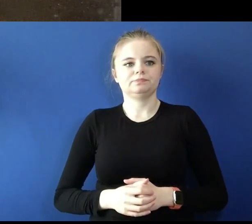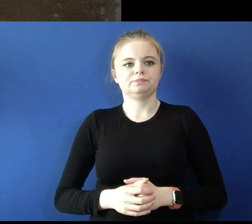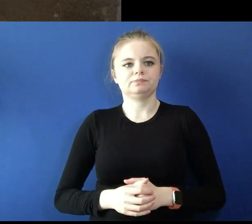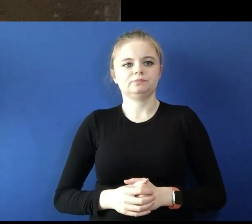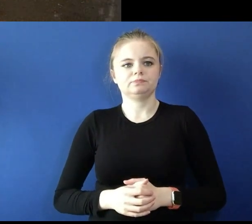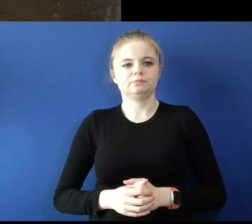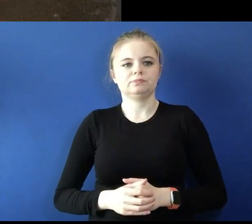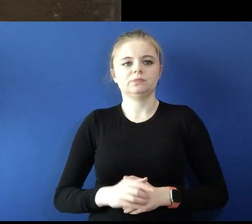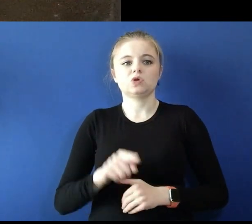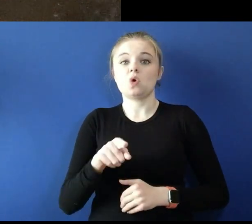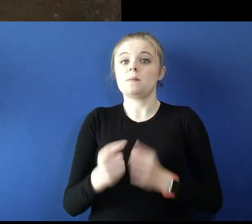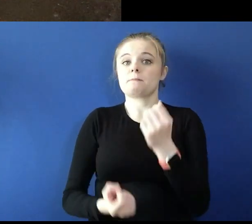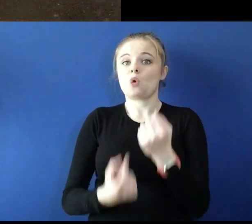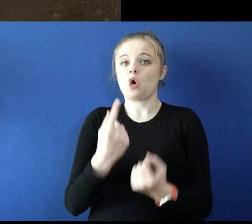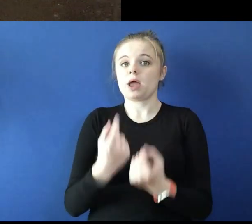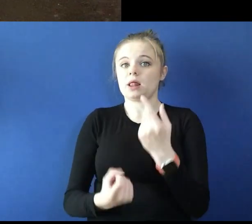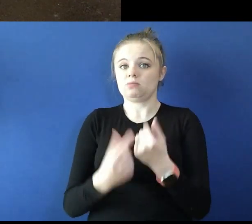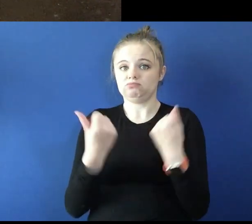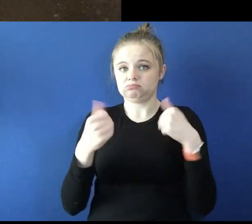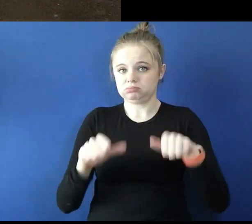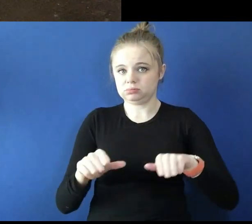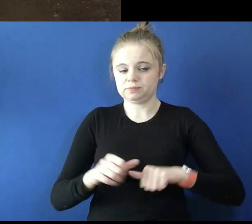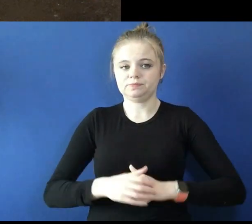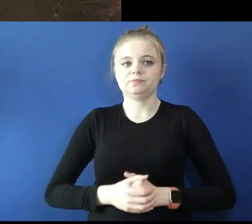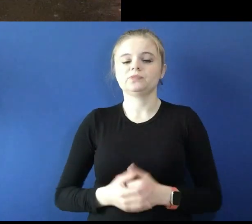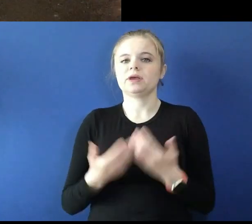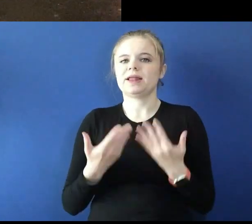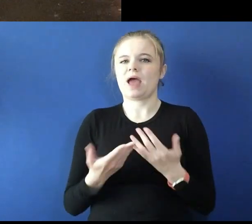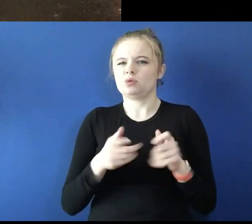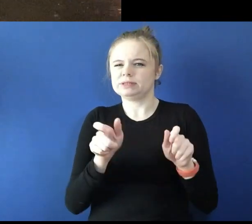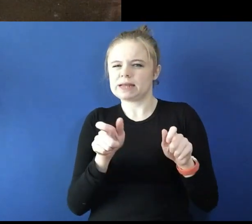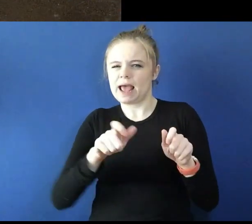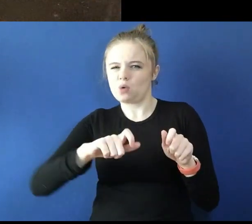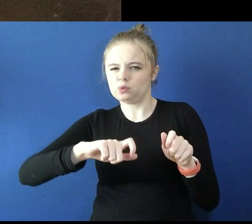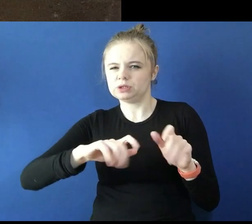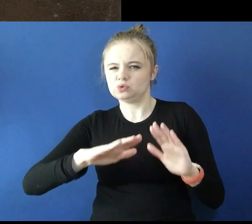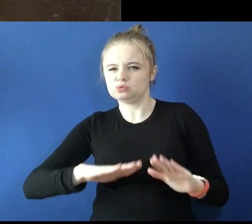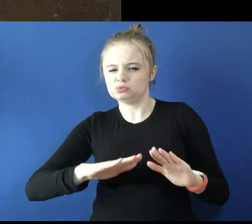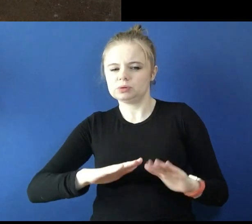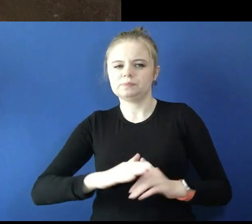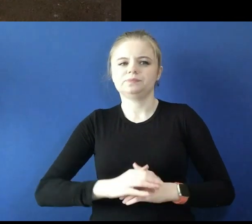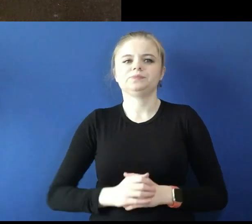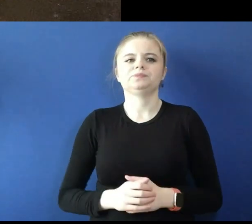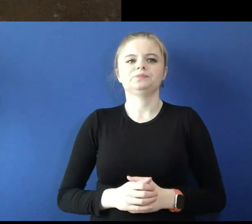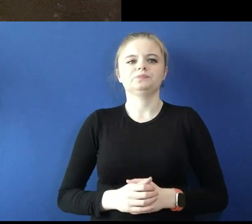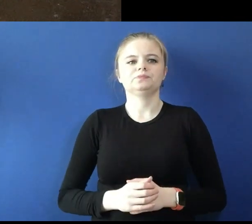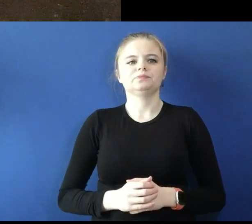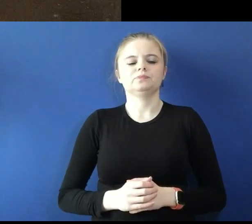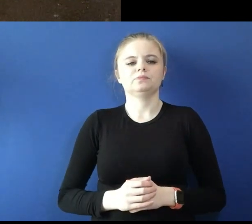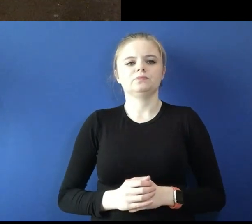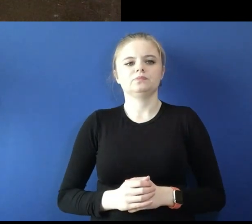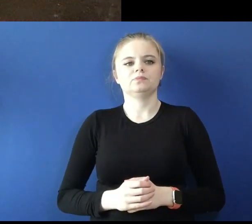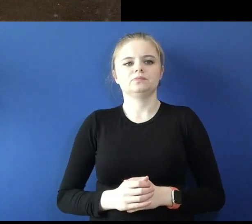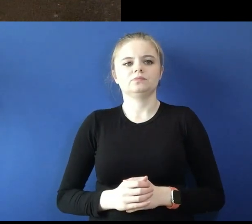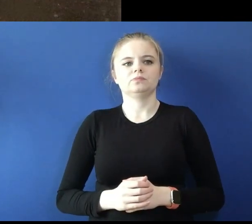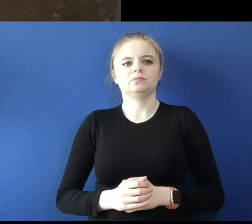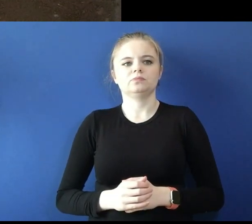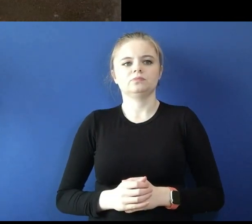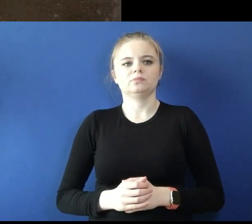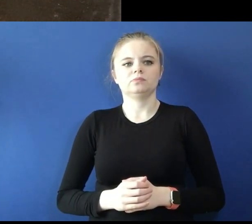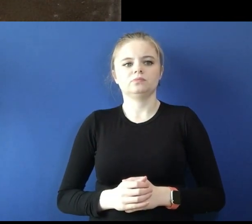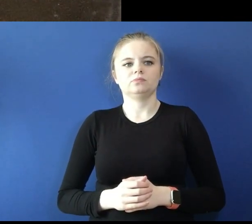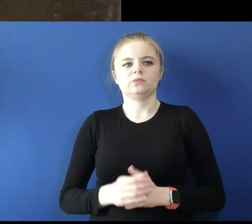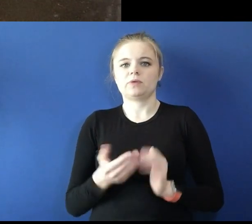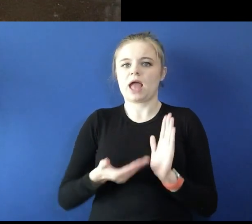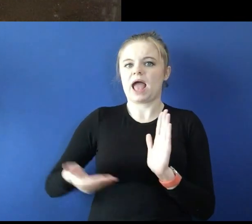Okay, once it comes to the boil, what we're going to do now is turn it down slightly, and we are going to add some of our other